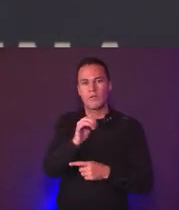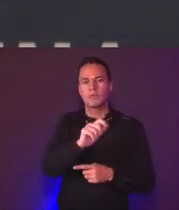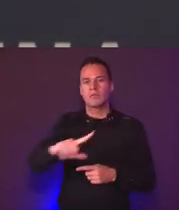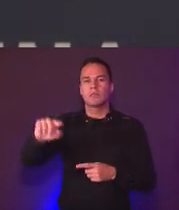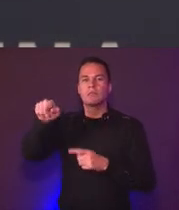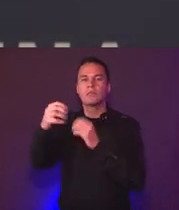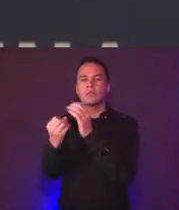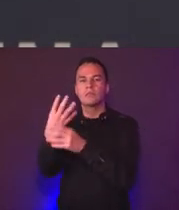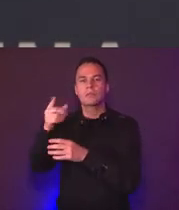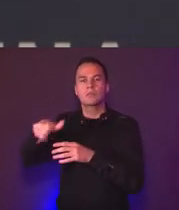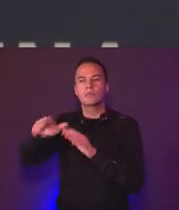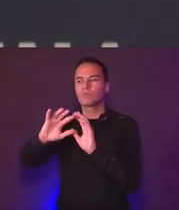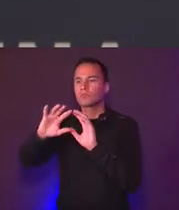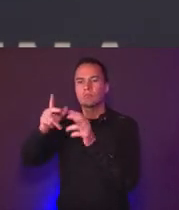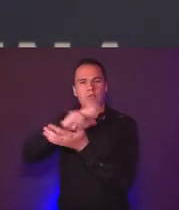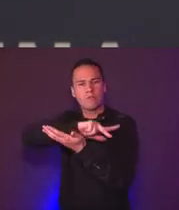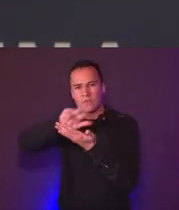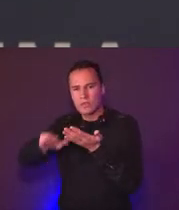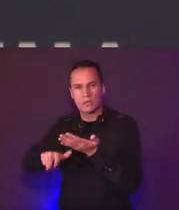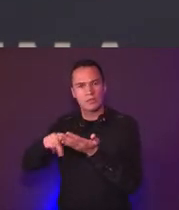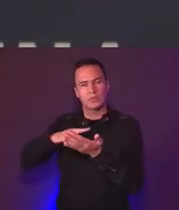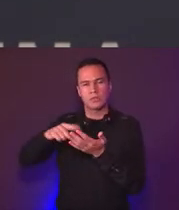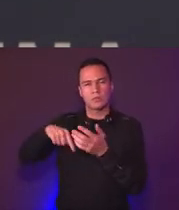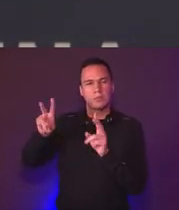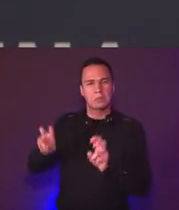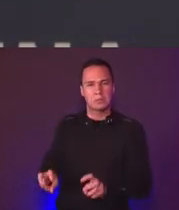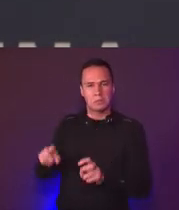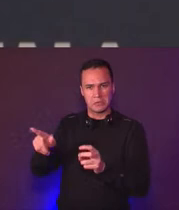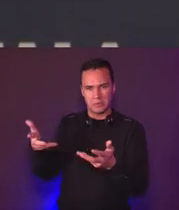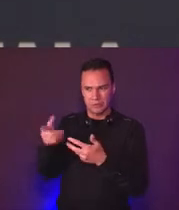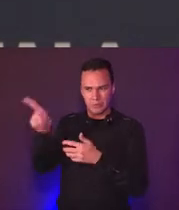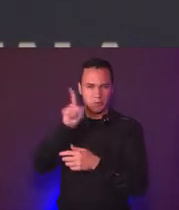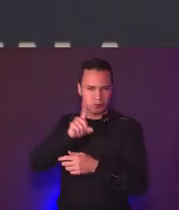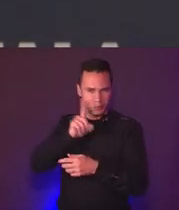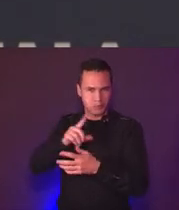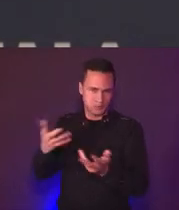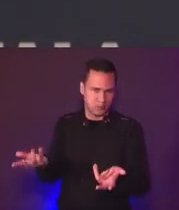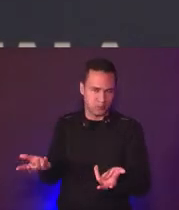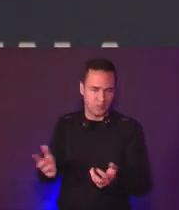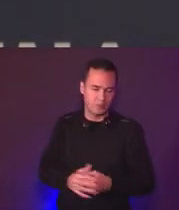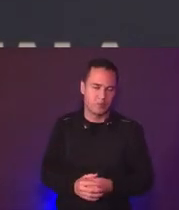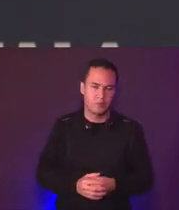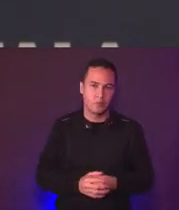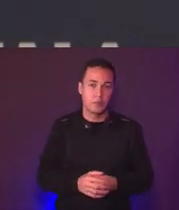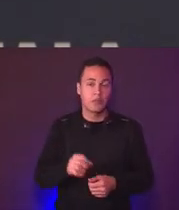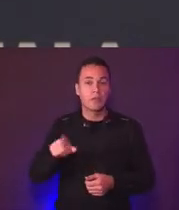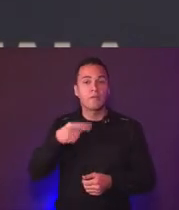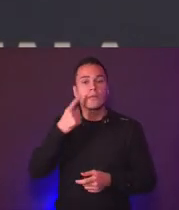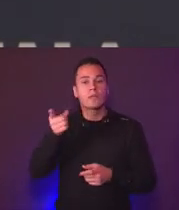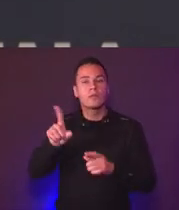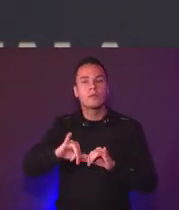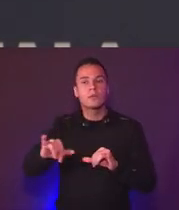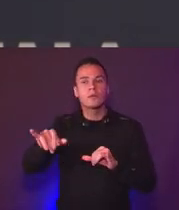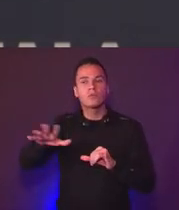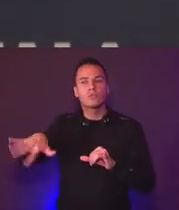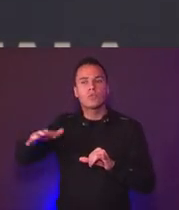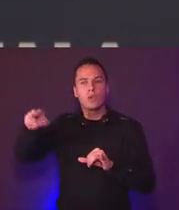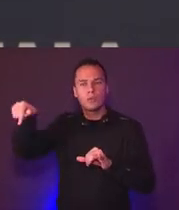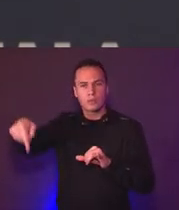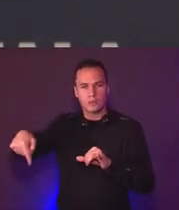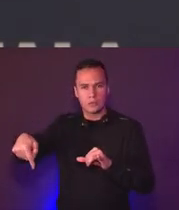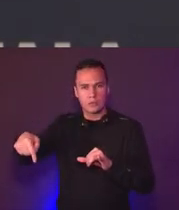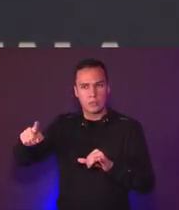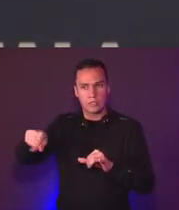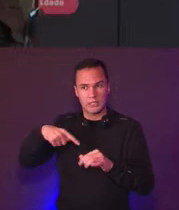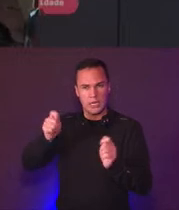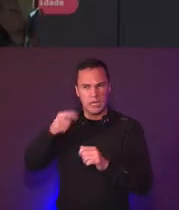create a racial diversity index at USA Today in the 90s. And race relations is a theme that runs across